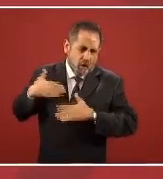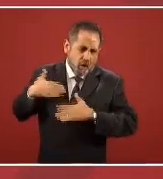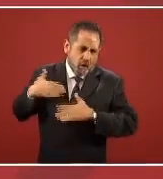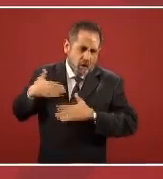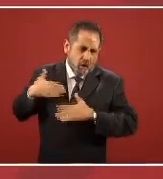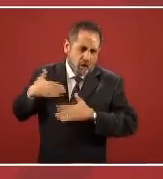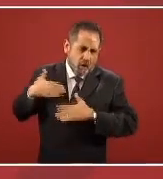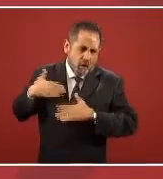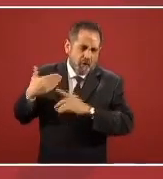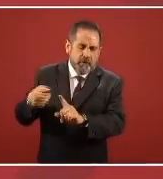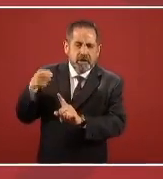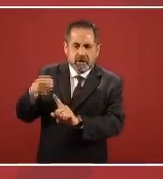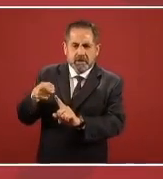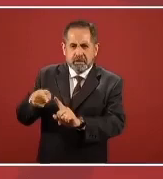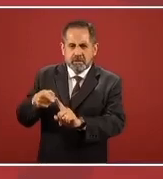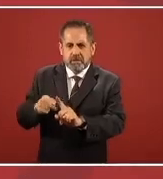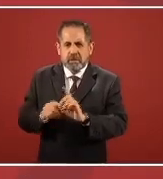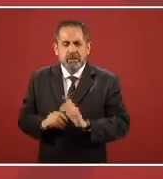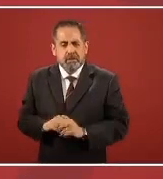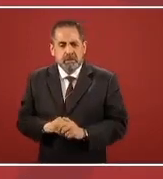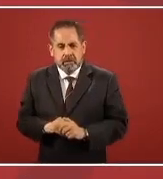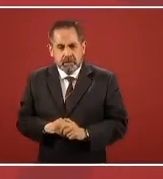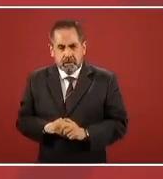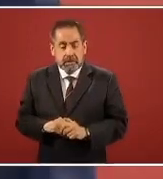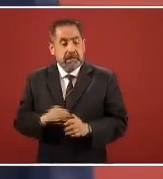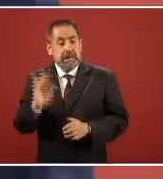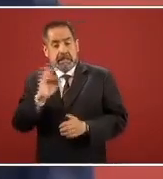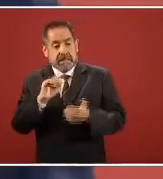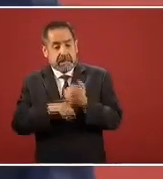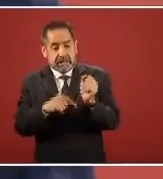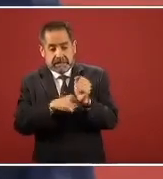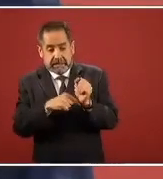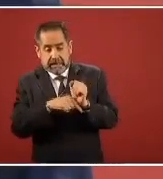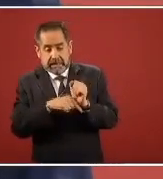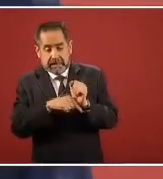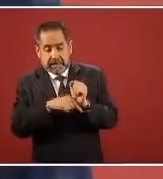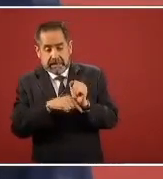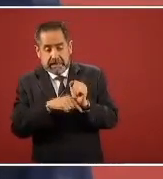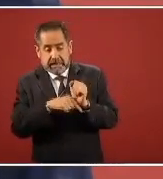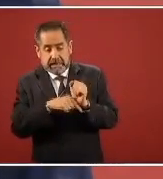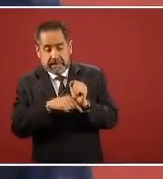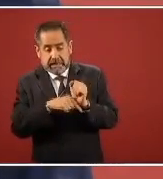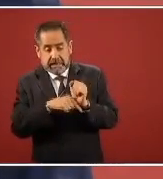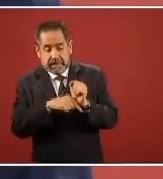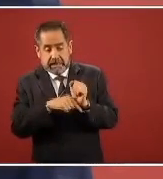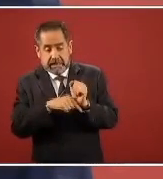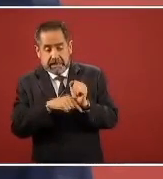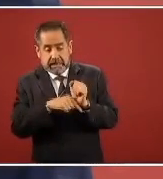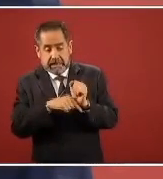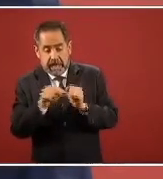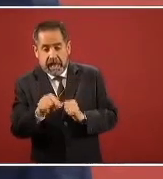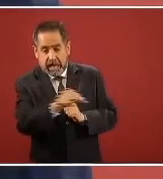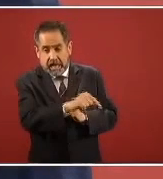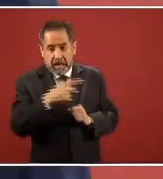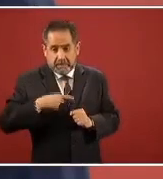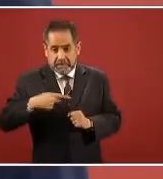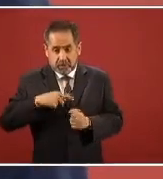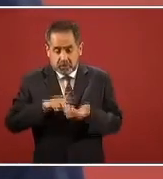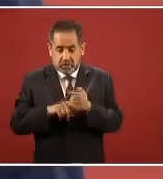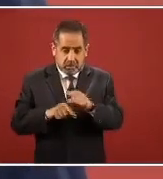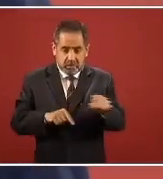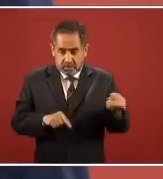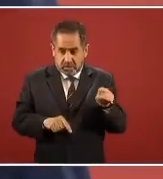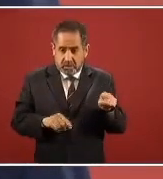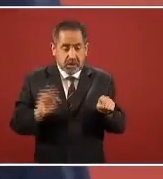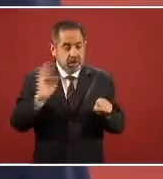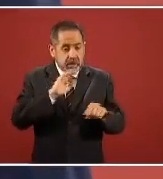all confidence in him. Y si existen estas personas, and if these persons exist, si